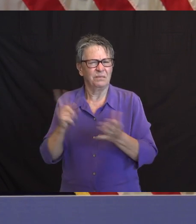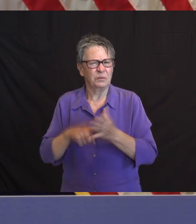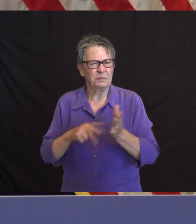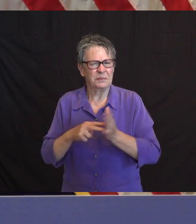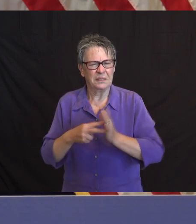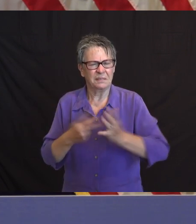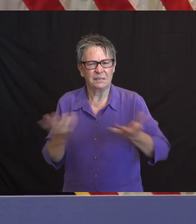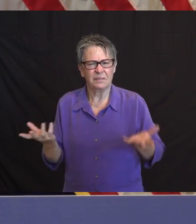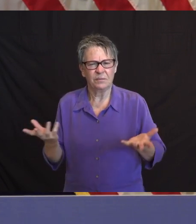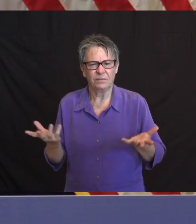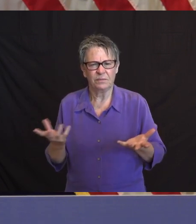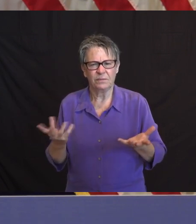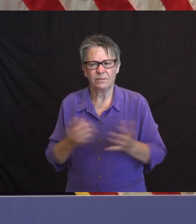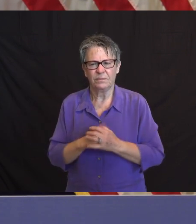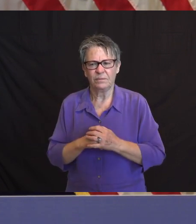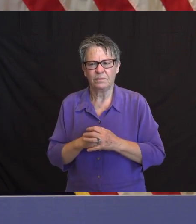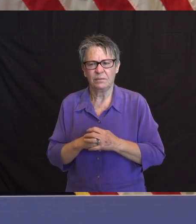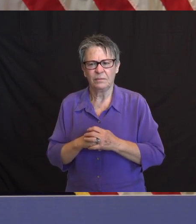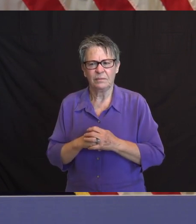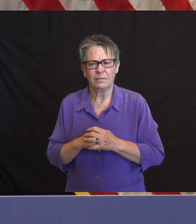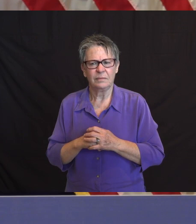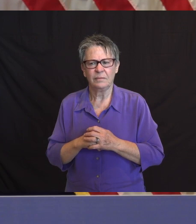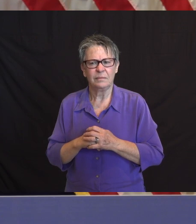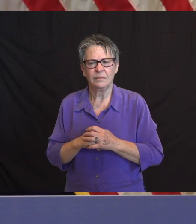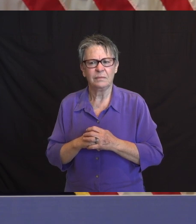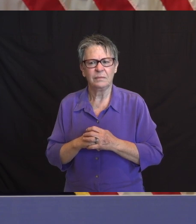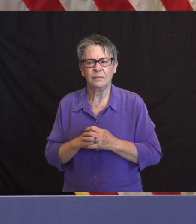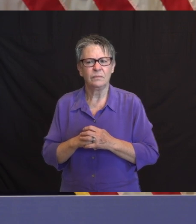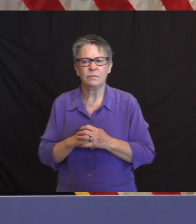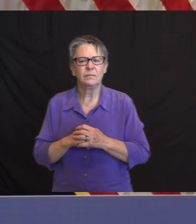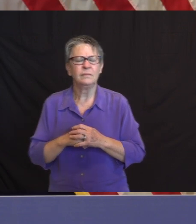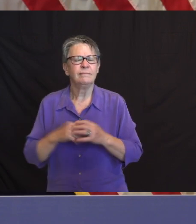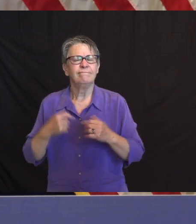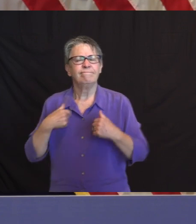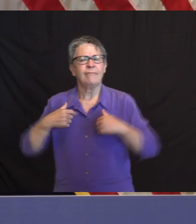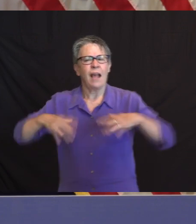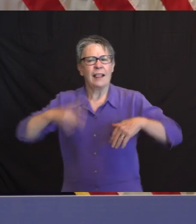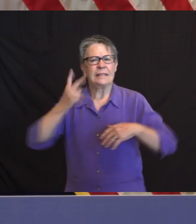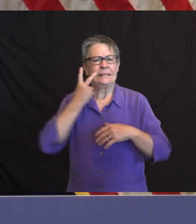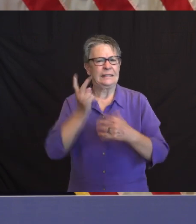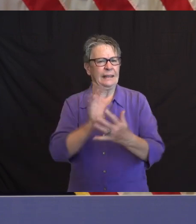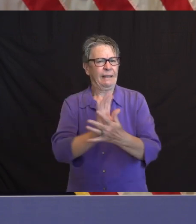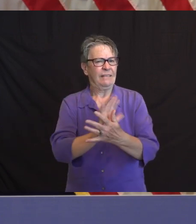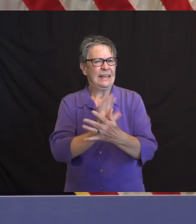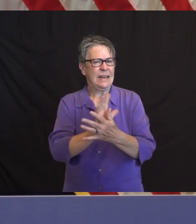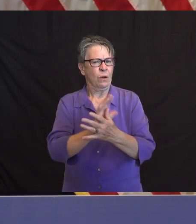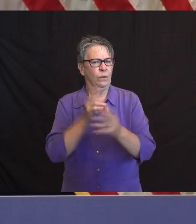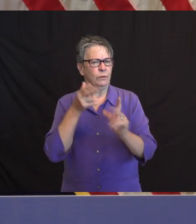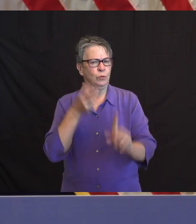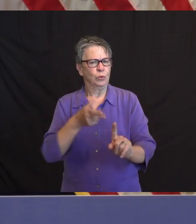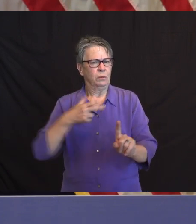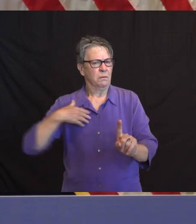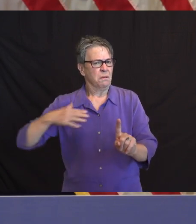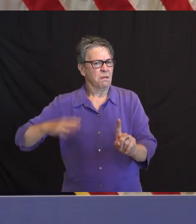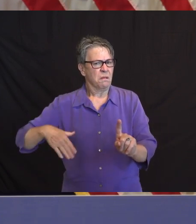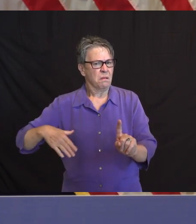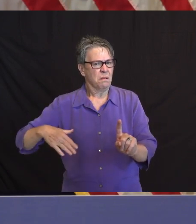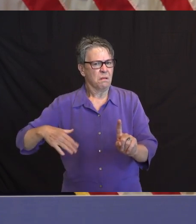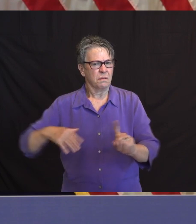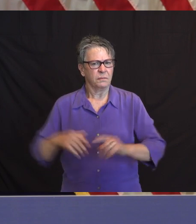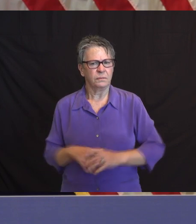and the Attorney General's guidance that was based on that law, and that's the way it should be. And